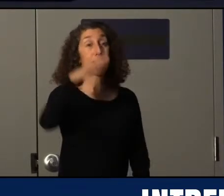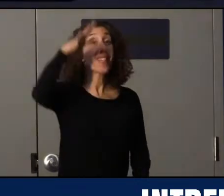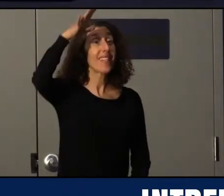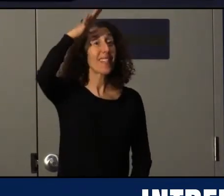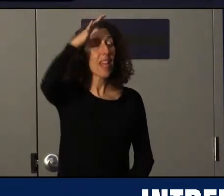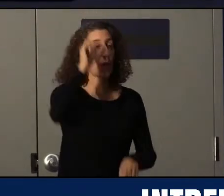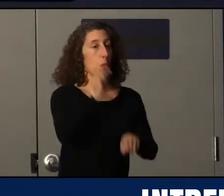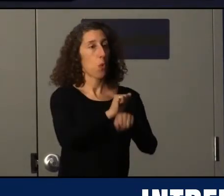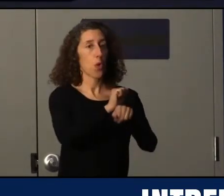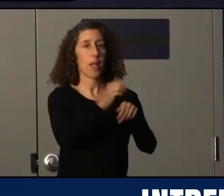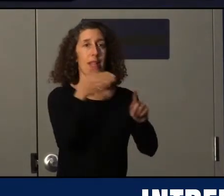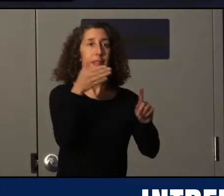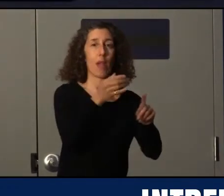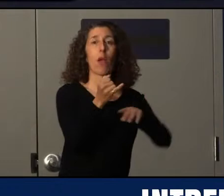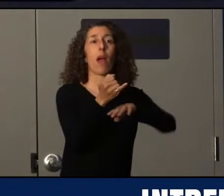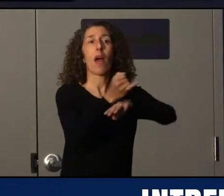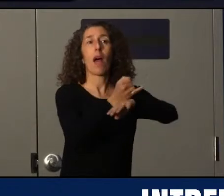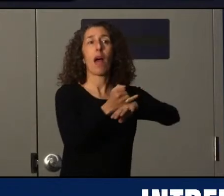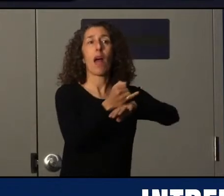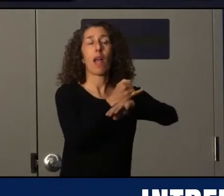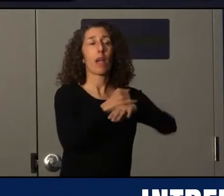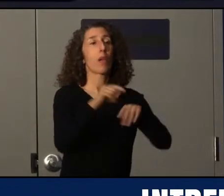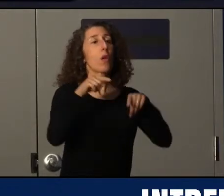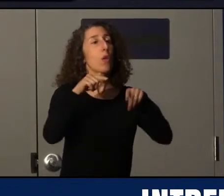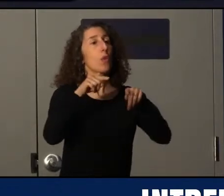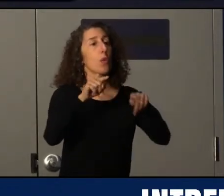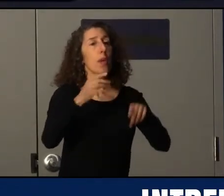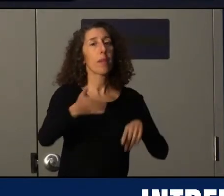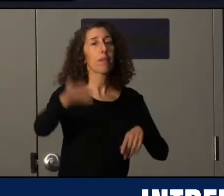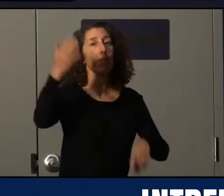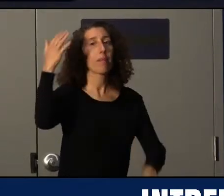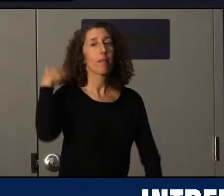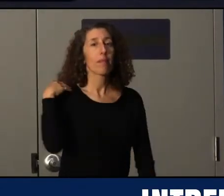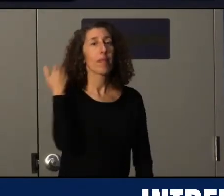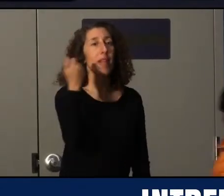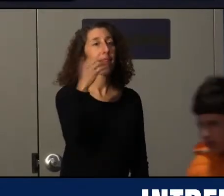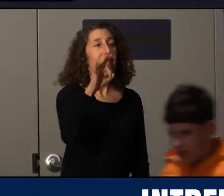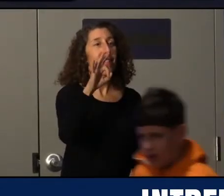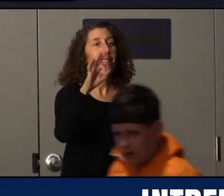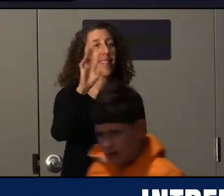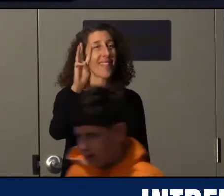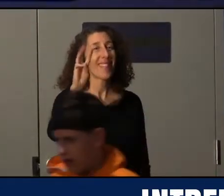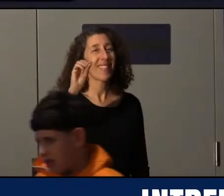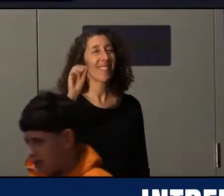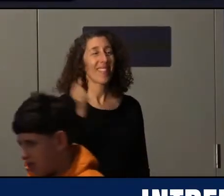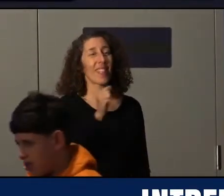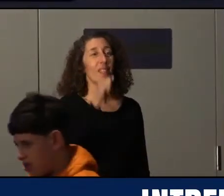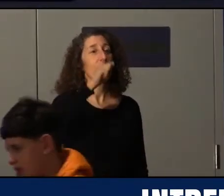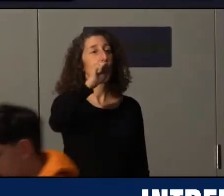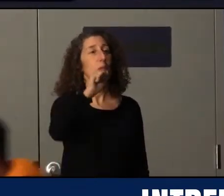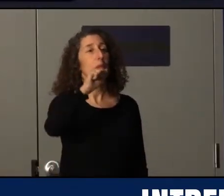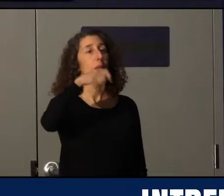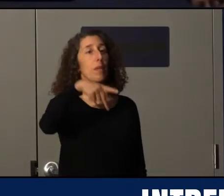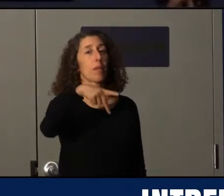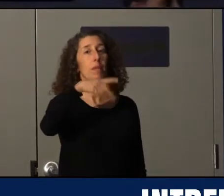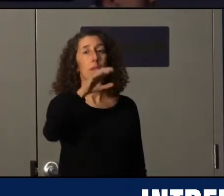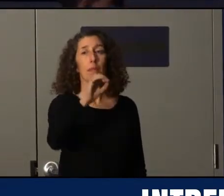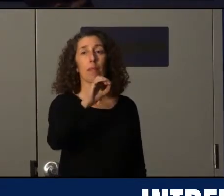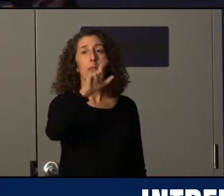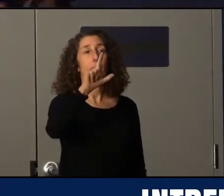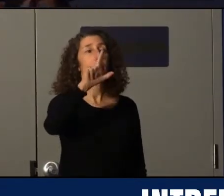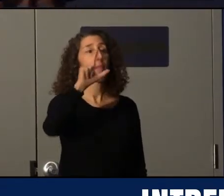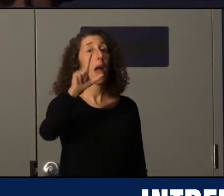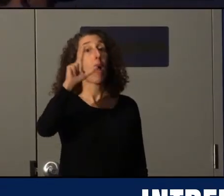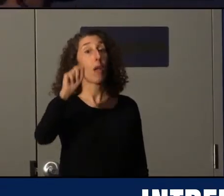missions. And so I grew up with all of this NASA memorabilia to my dad. And I thought, wow, you know, how great would it